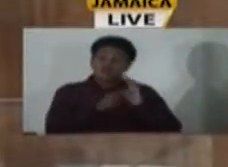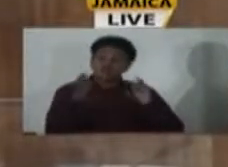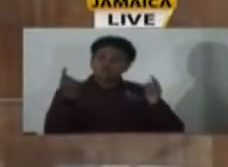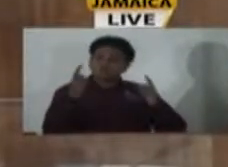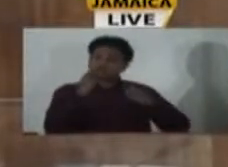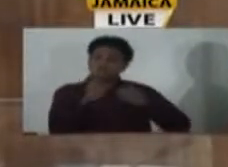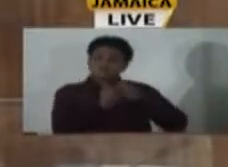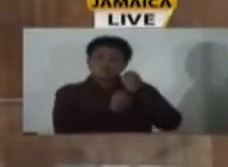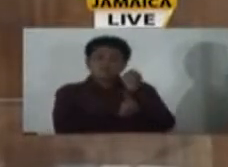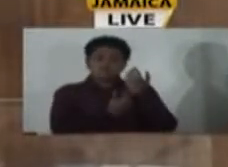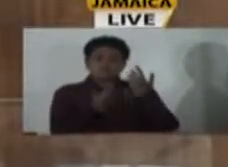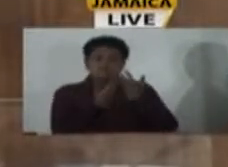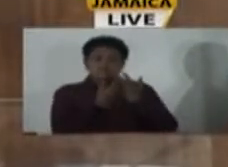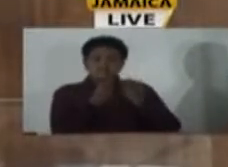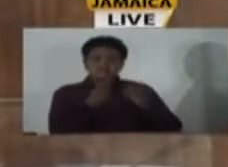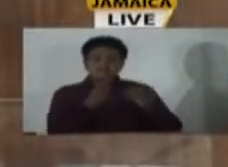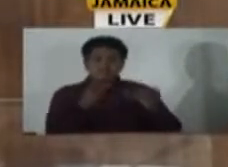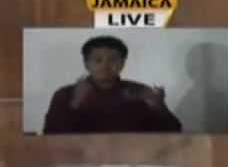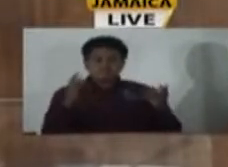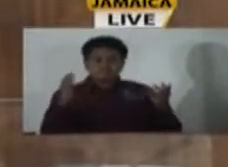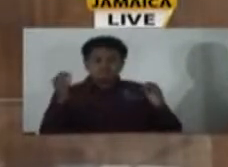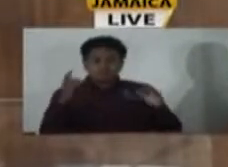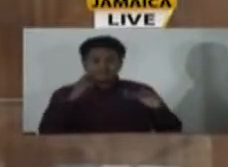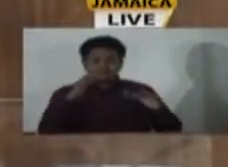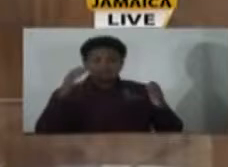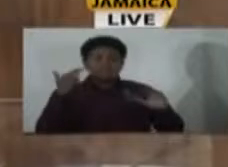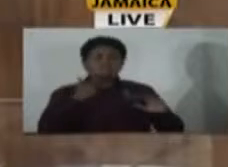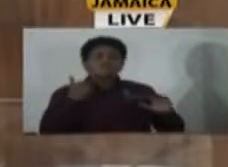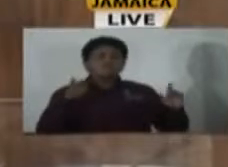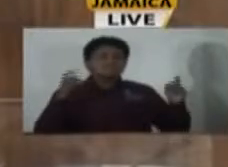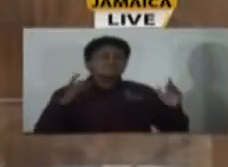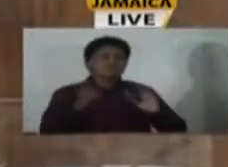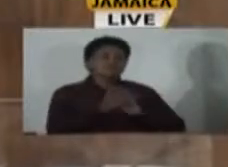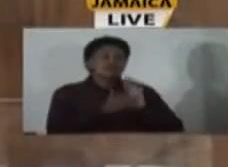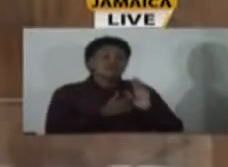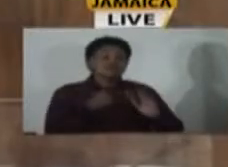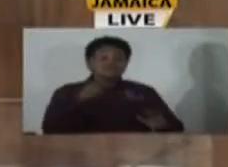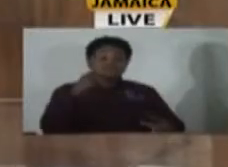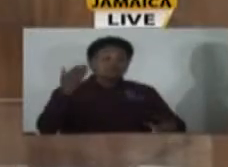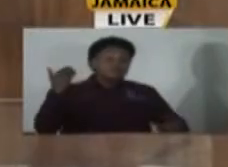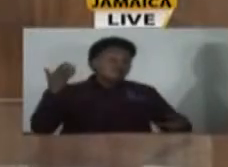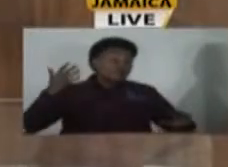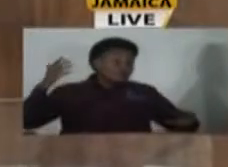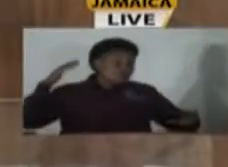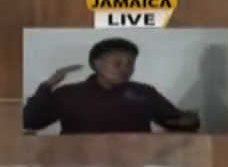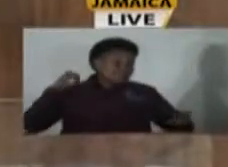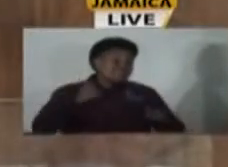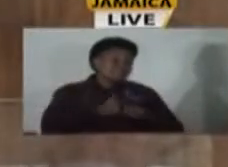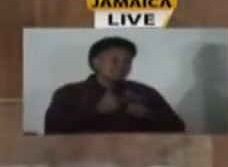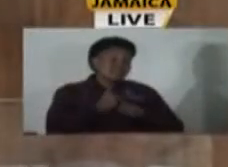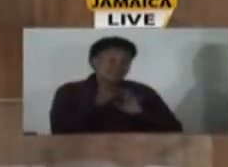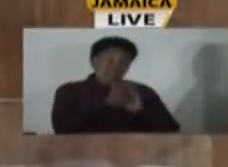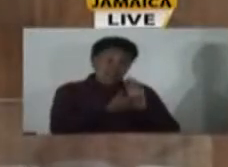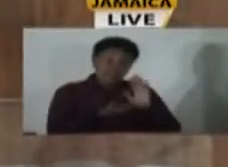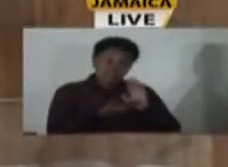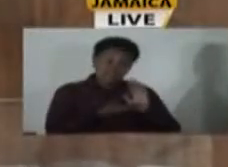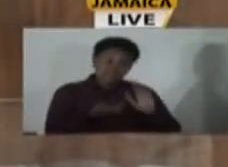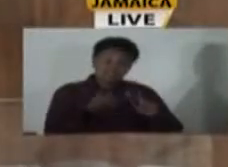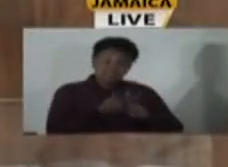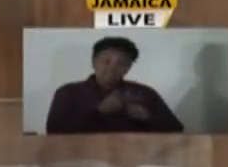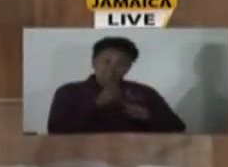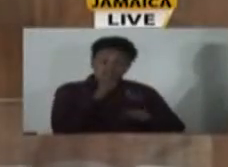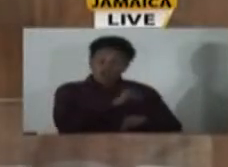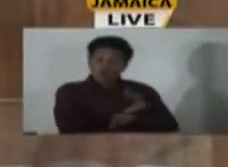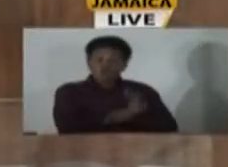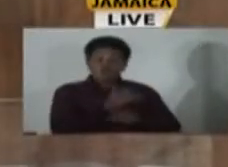the Disaster Risk Management Act. As I said before, previously, the scheme of the Act was if an